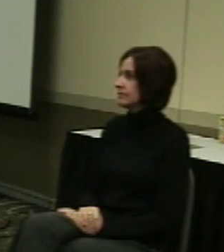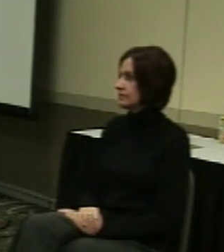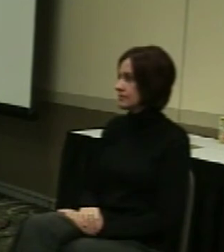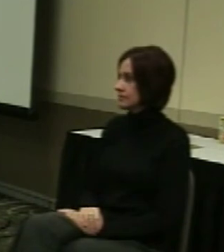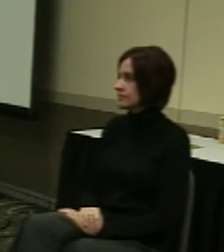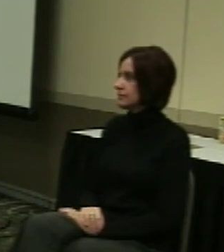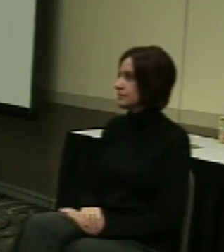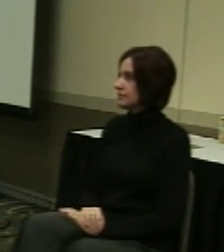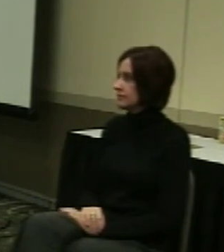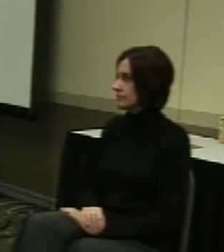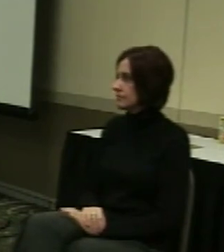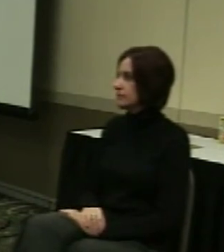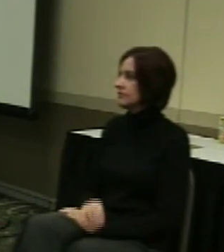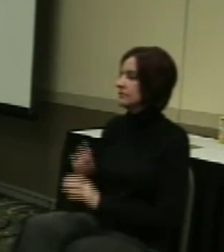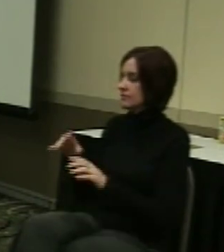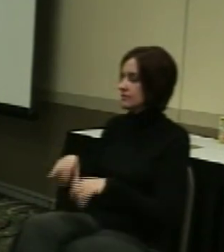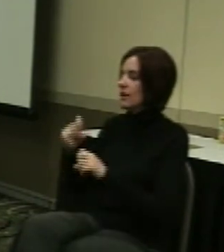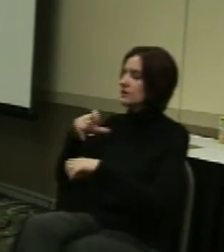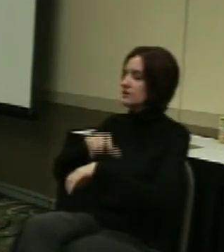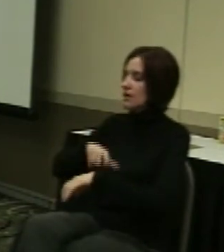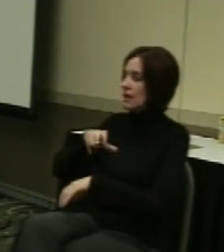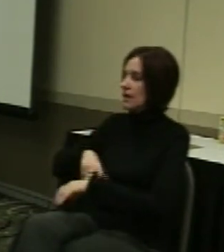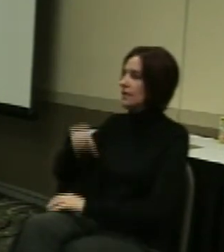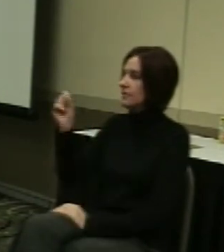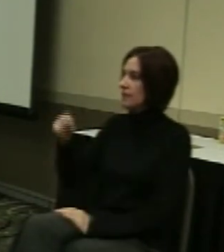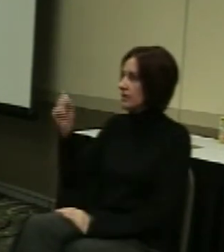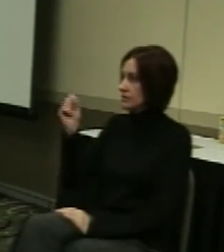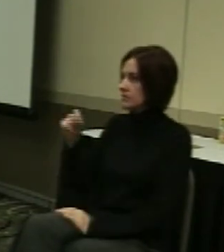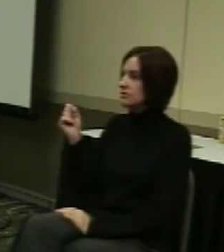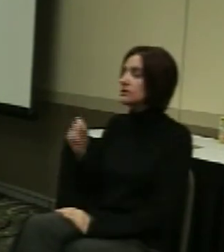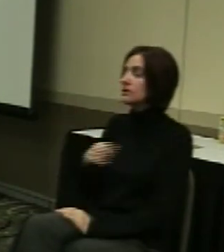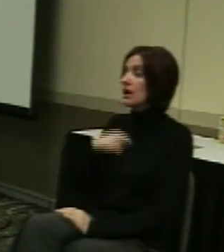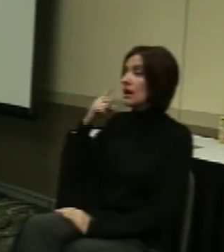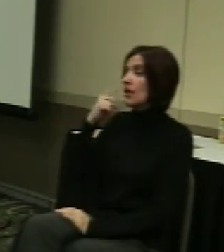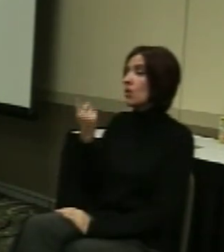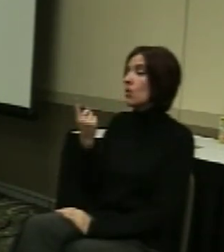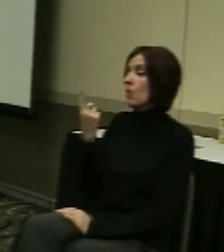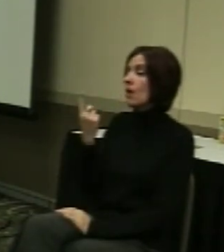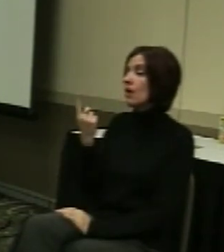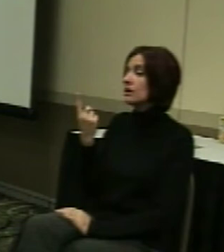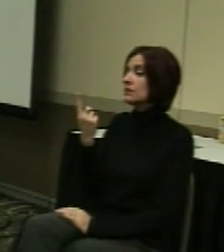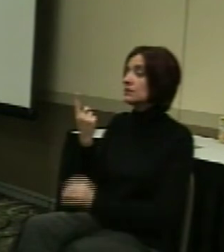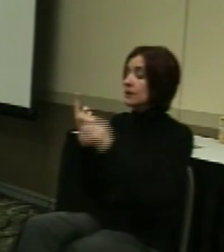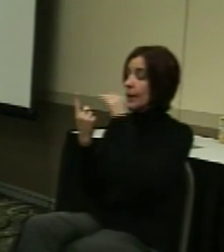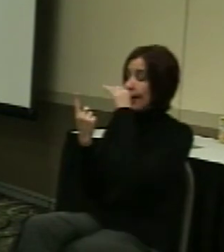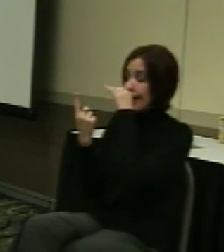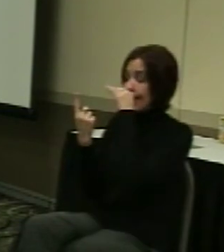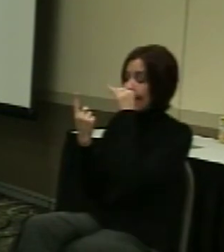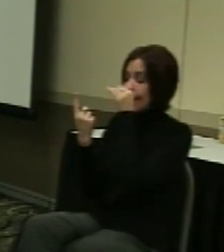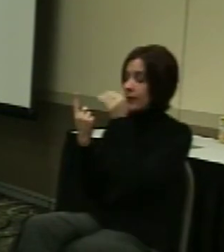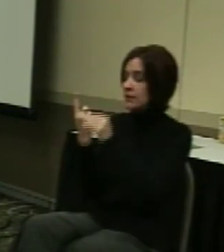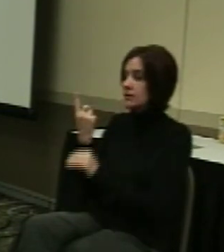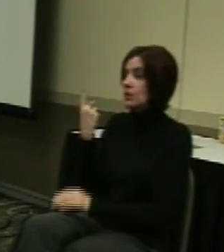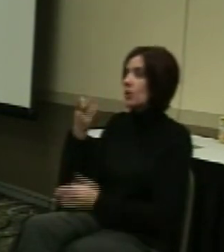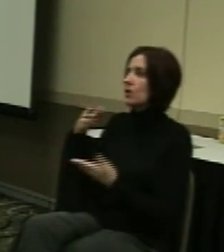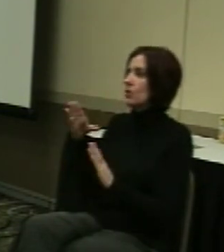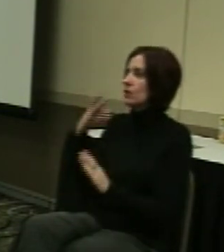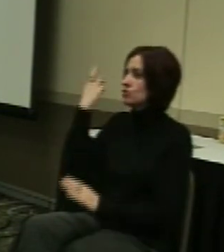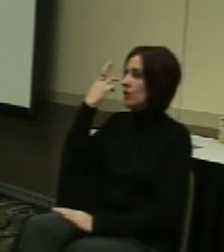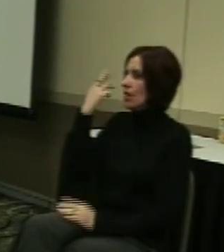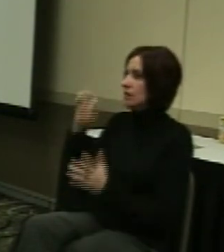takes time, and I think one way to kind of reduce how much time it takes would be if you